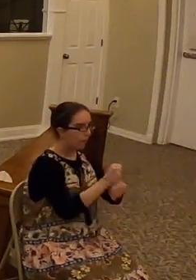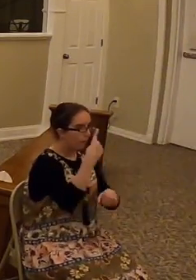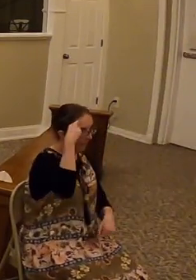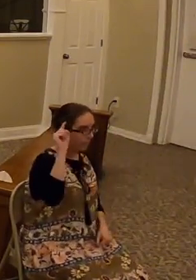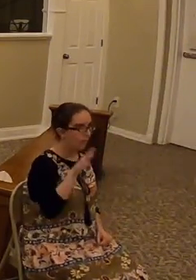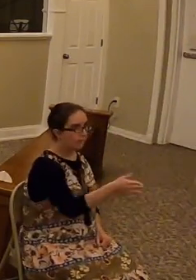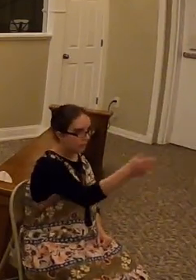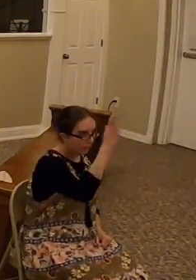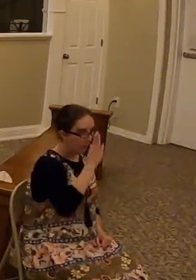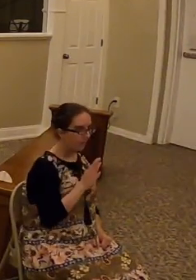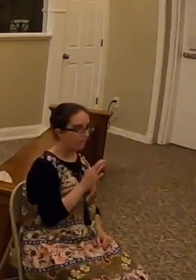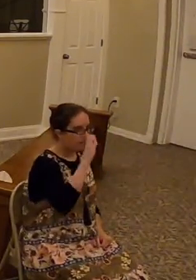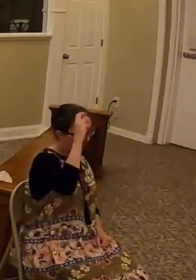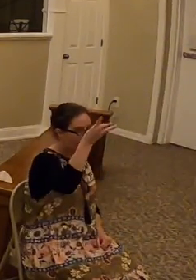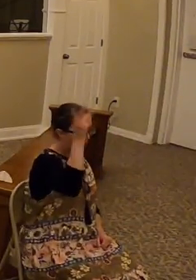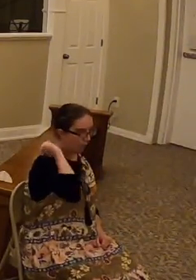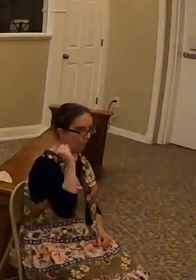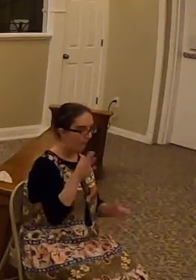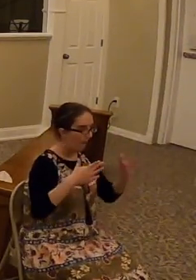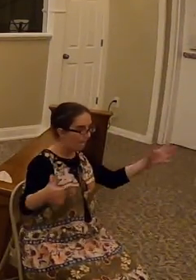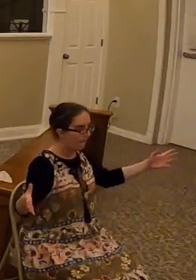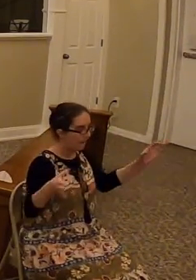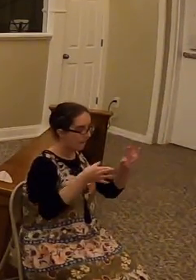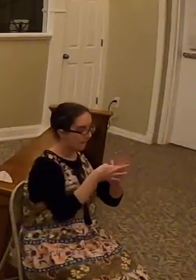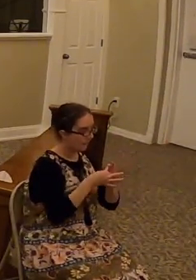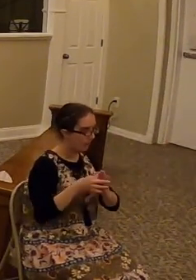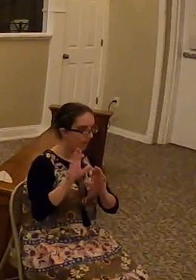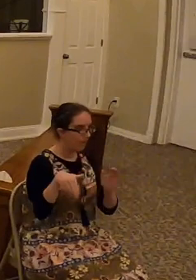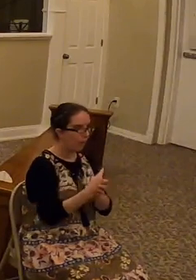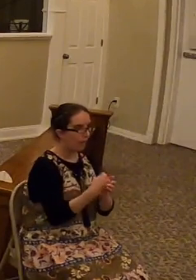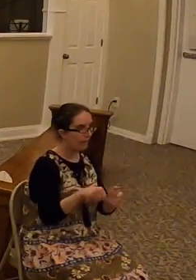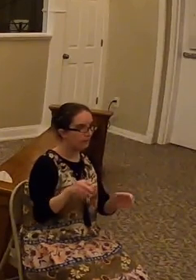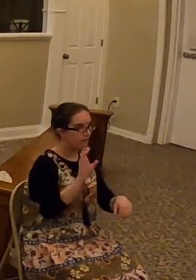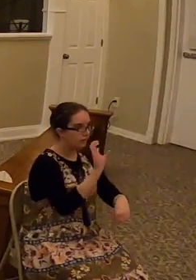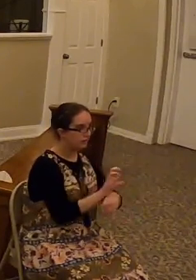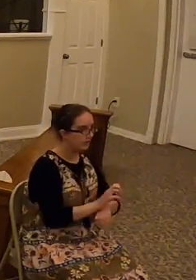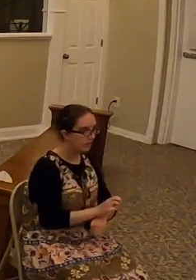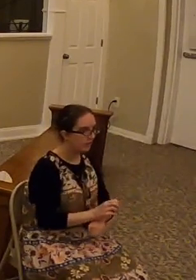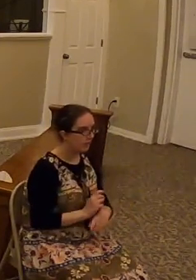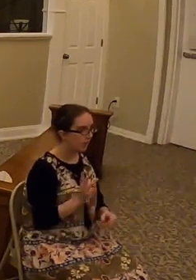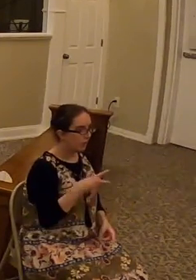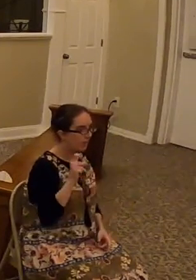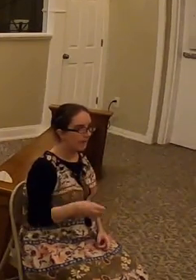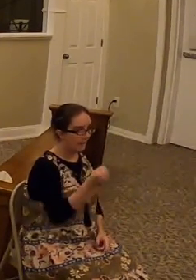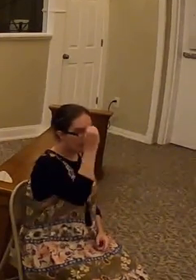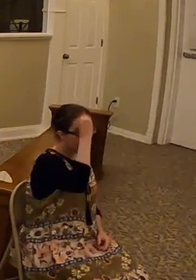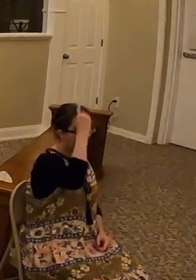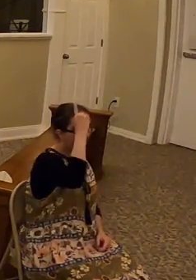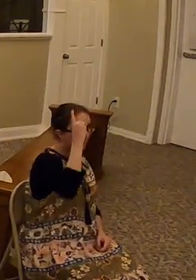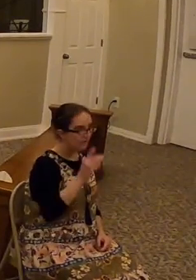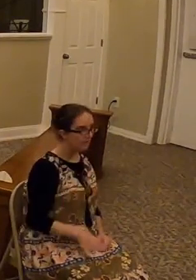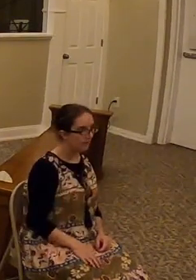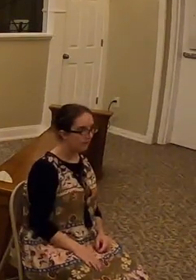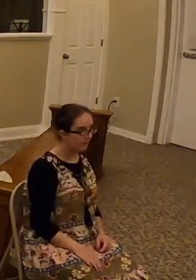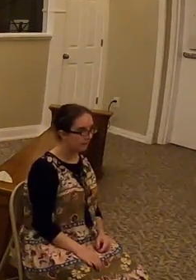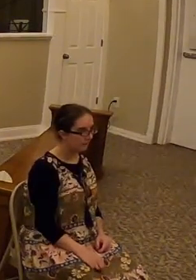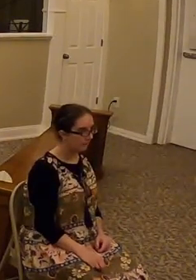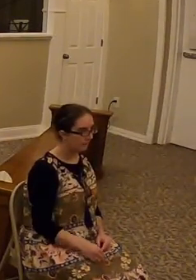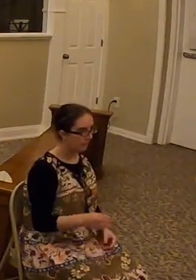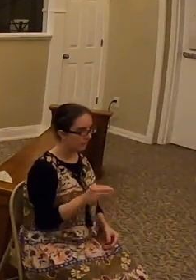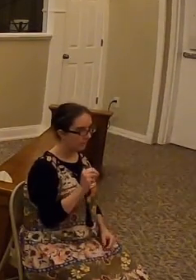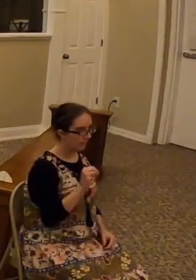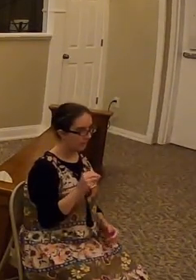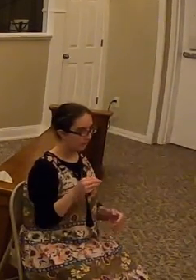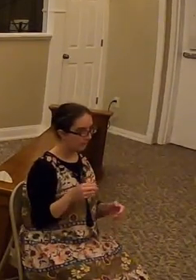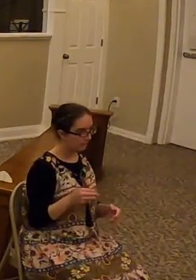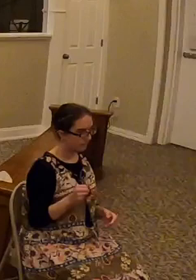working for God. Amen. He was a big part of all those churches. Amen. So we need to understand. Amen. In